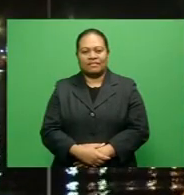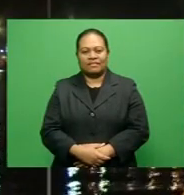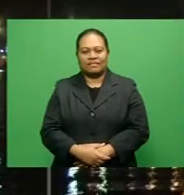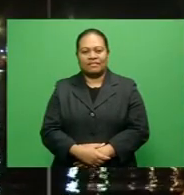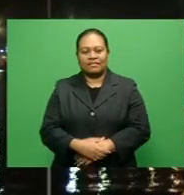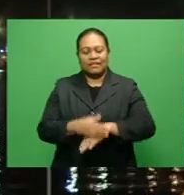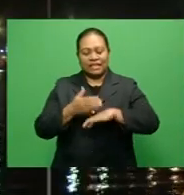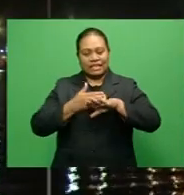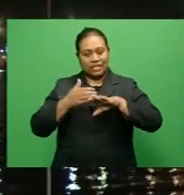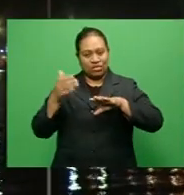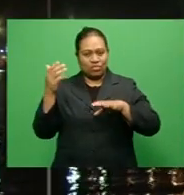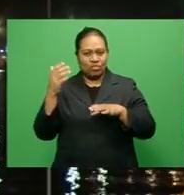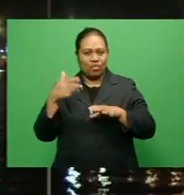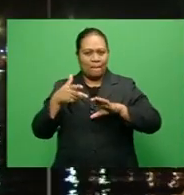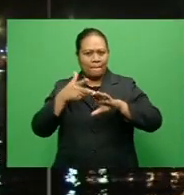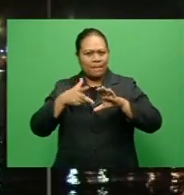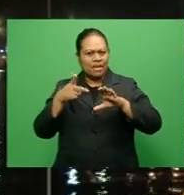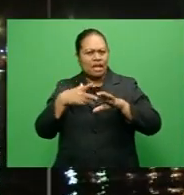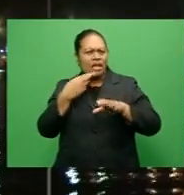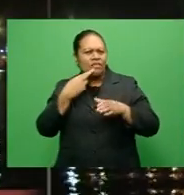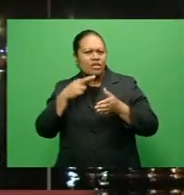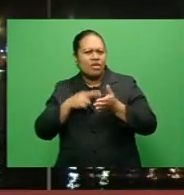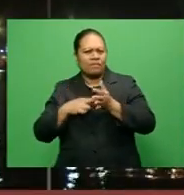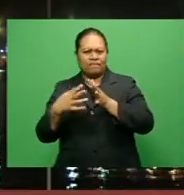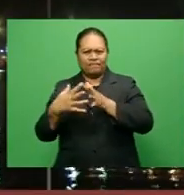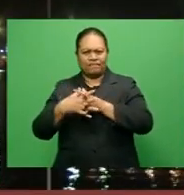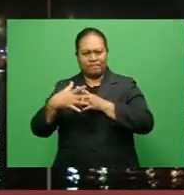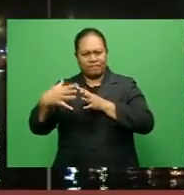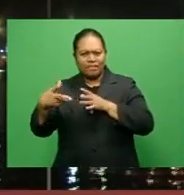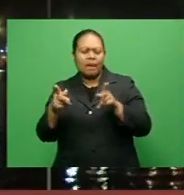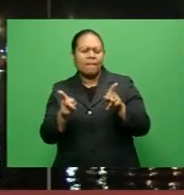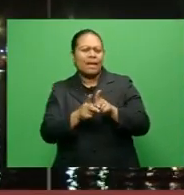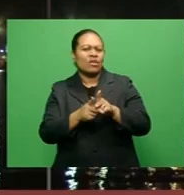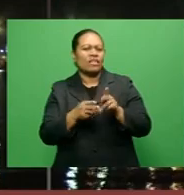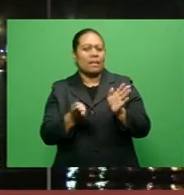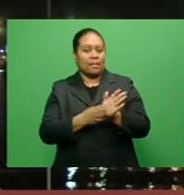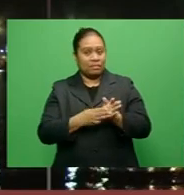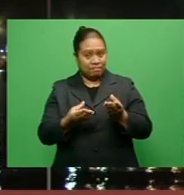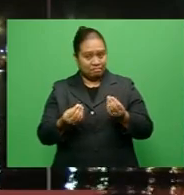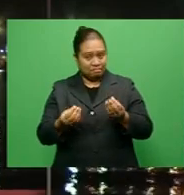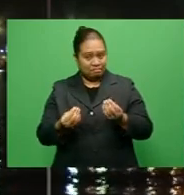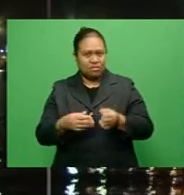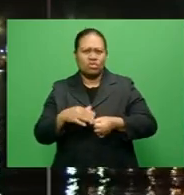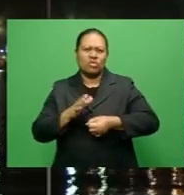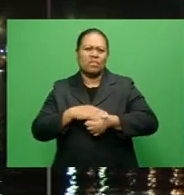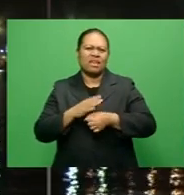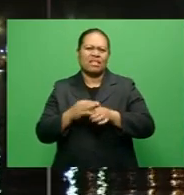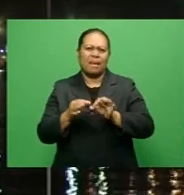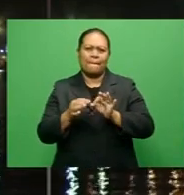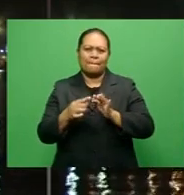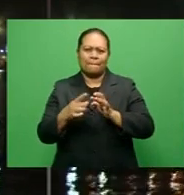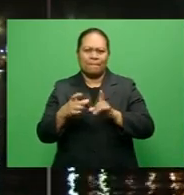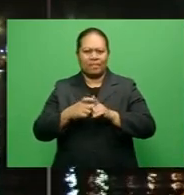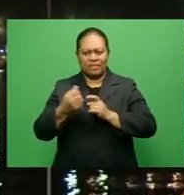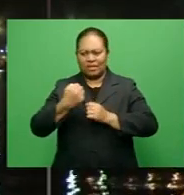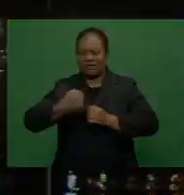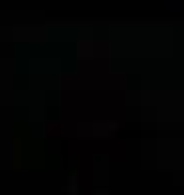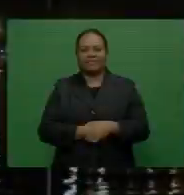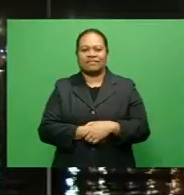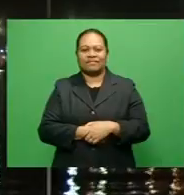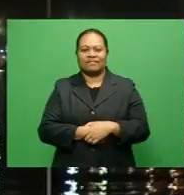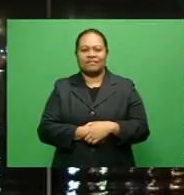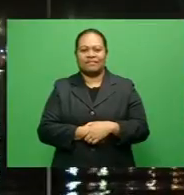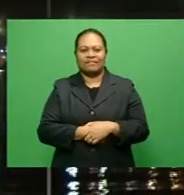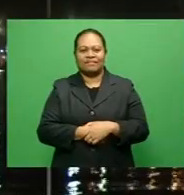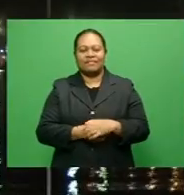In new media, there are reports that Walmart will partner with Microsoft and the software maker's bid for ByteDance own TikTok.